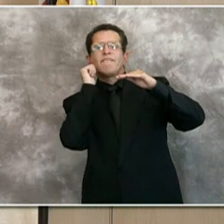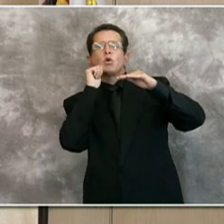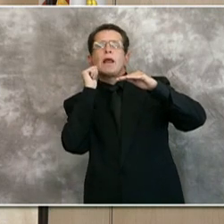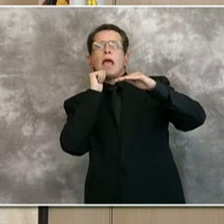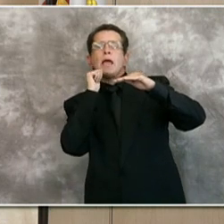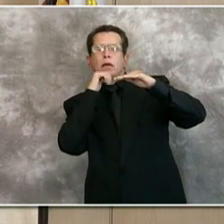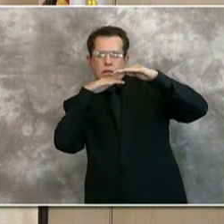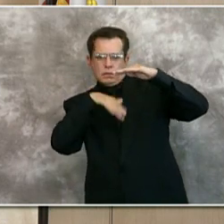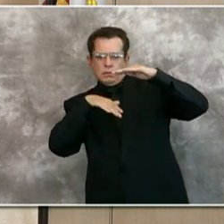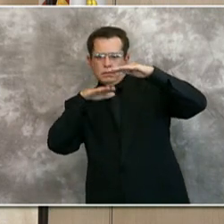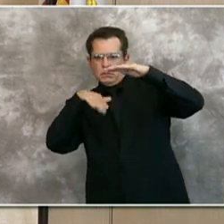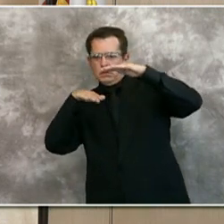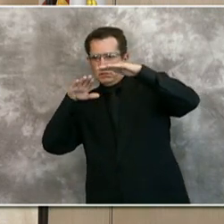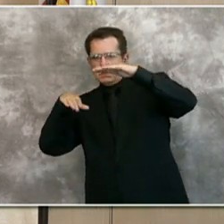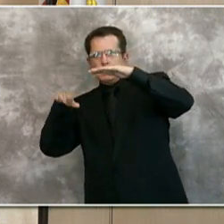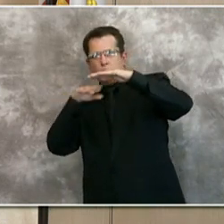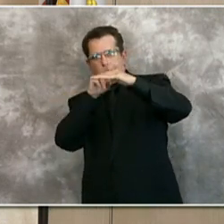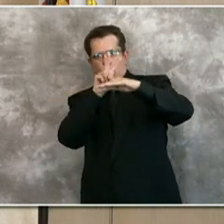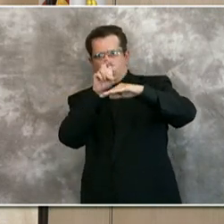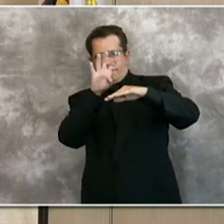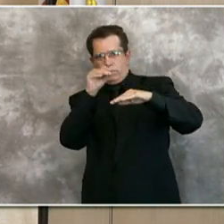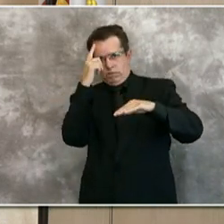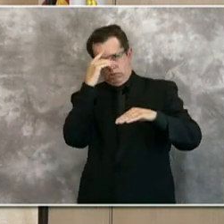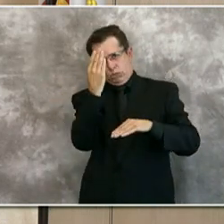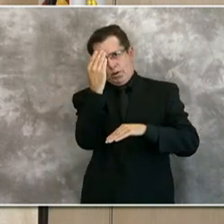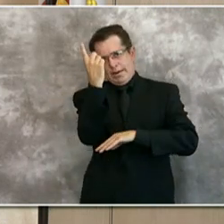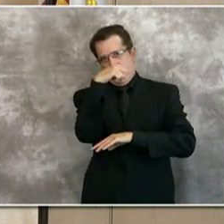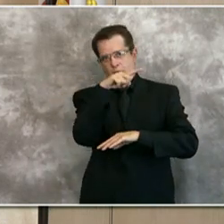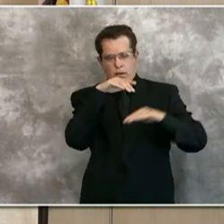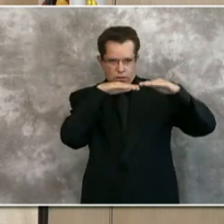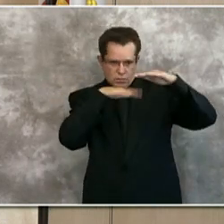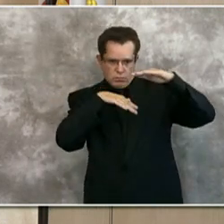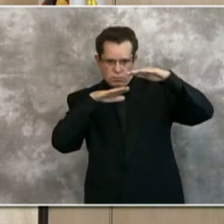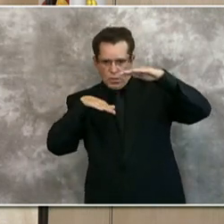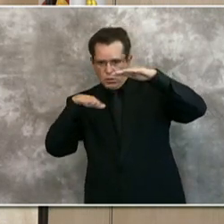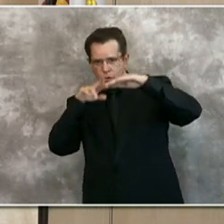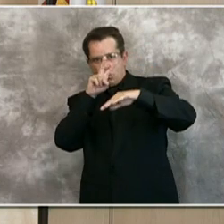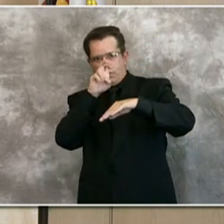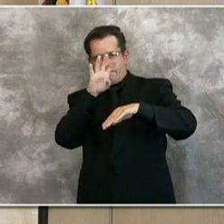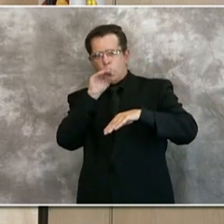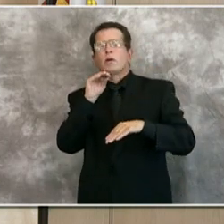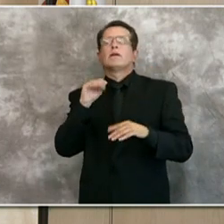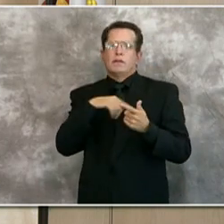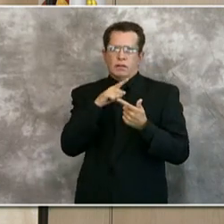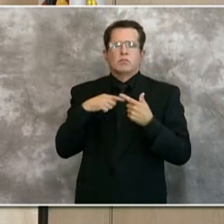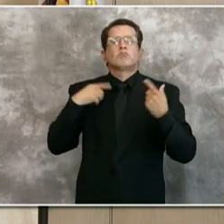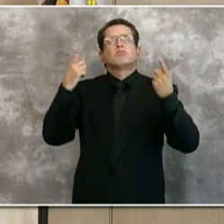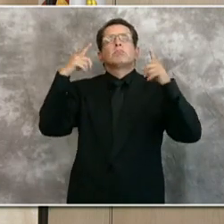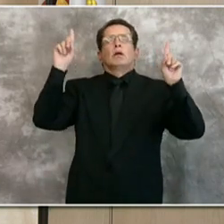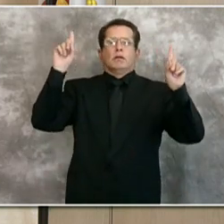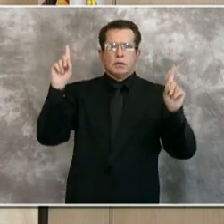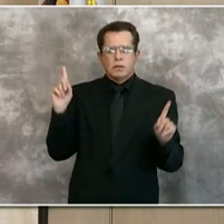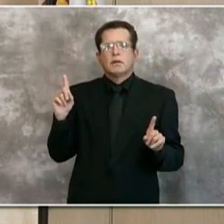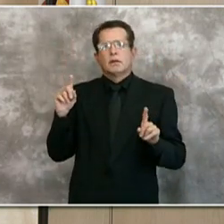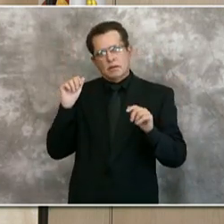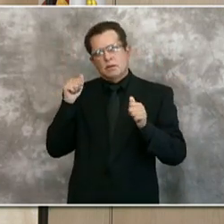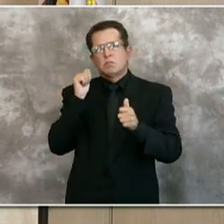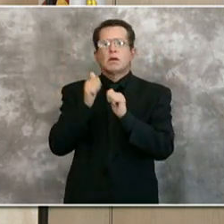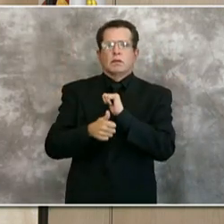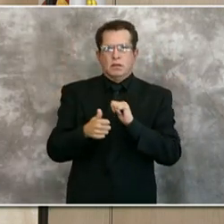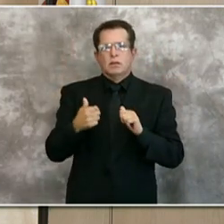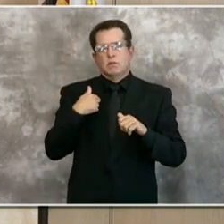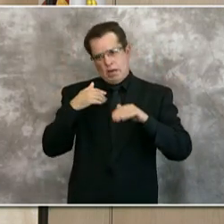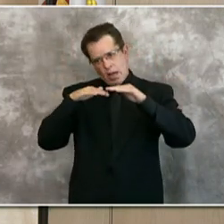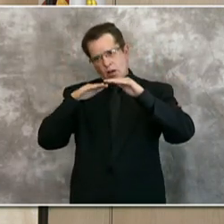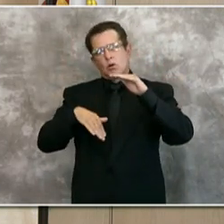a daily basis for at least 14 days in order to go below the 100,000 cases per,